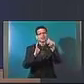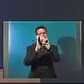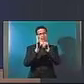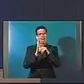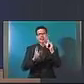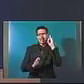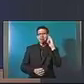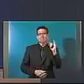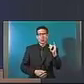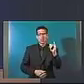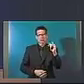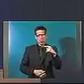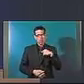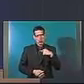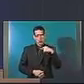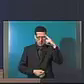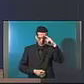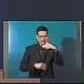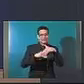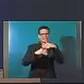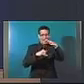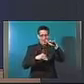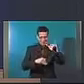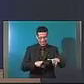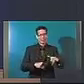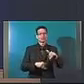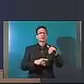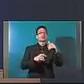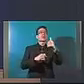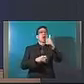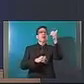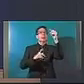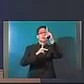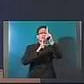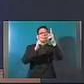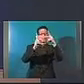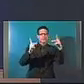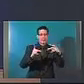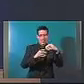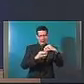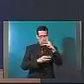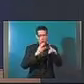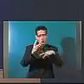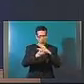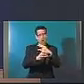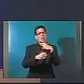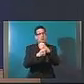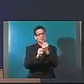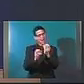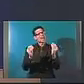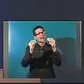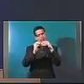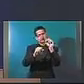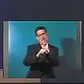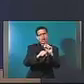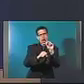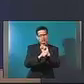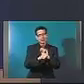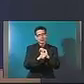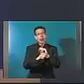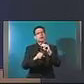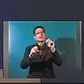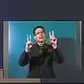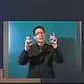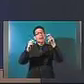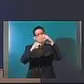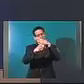California. And we'll export them to the world, and we'll create hundreds of thousands of jobs. Made